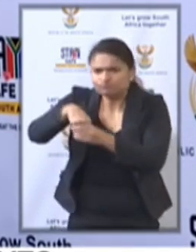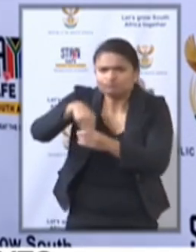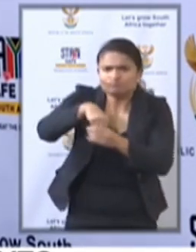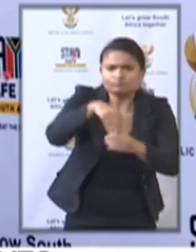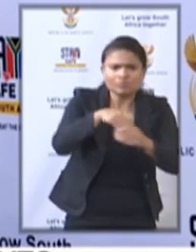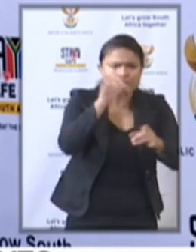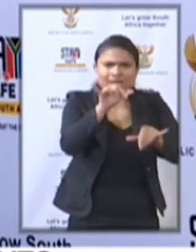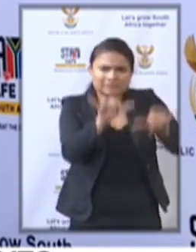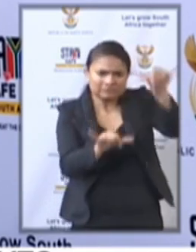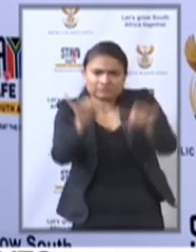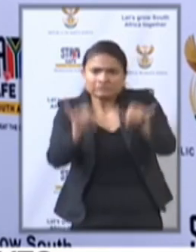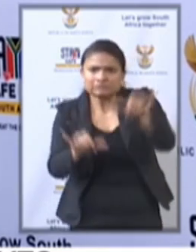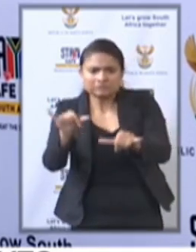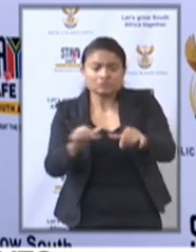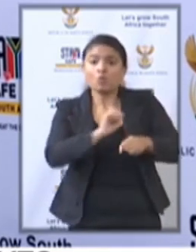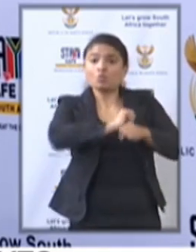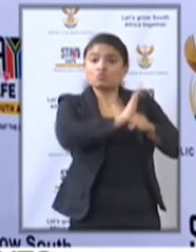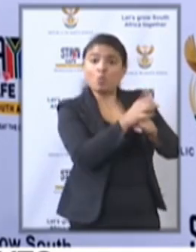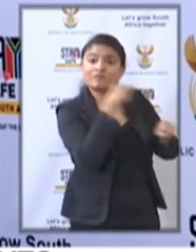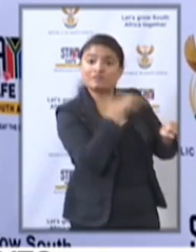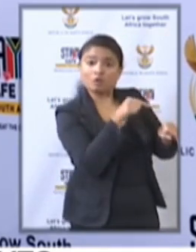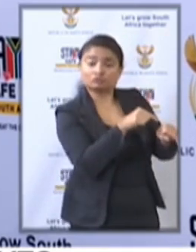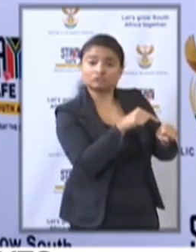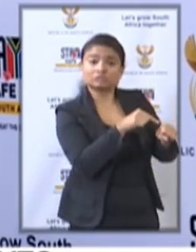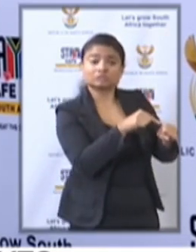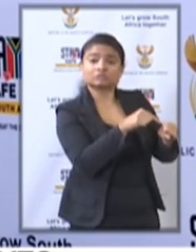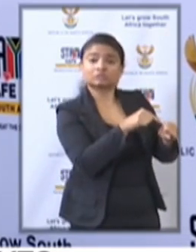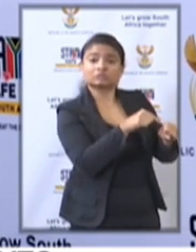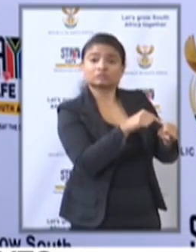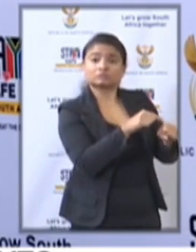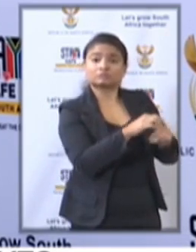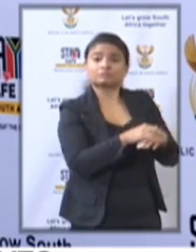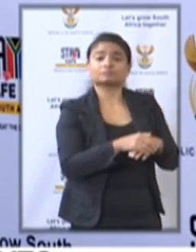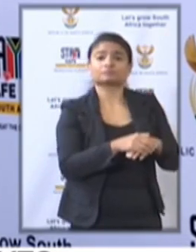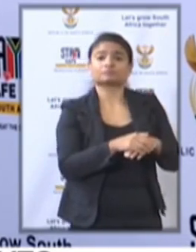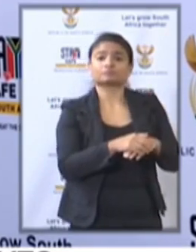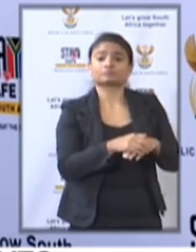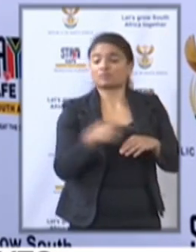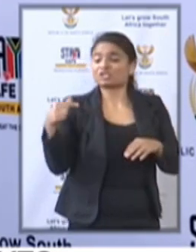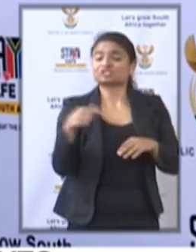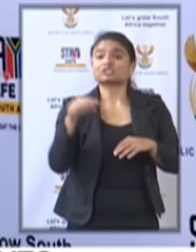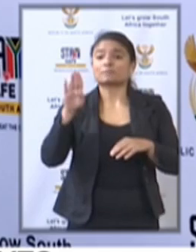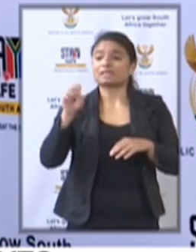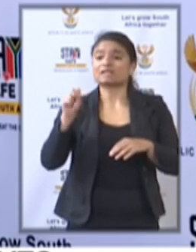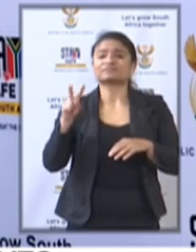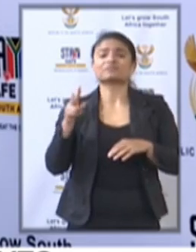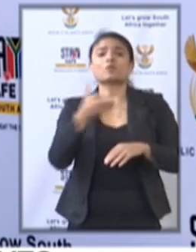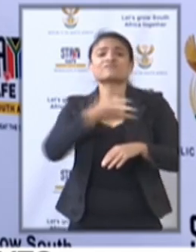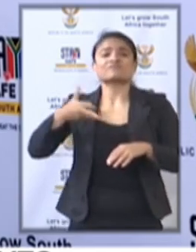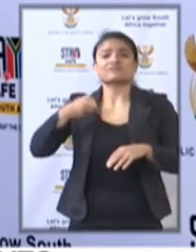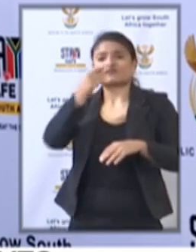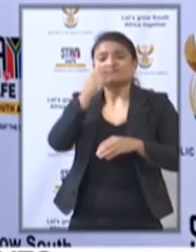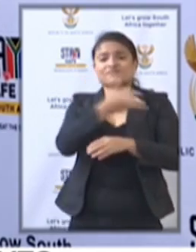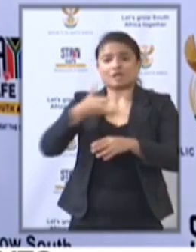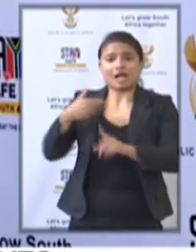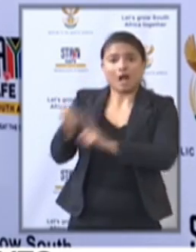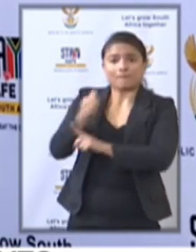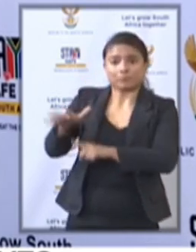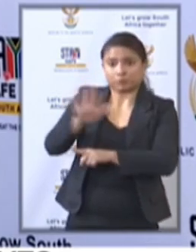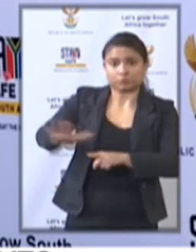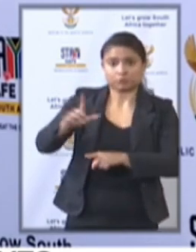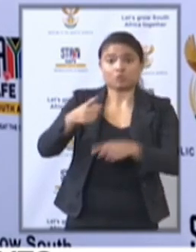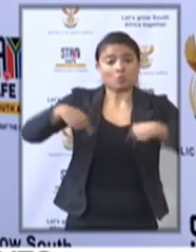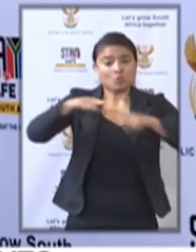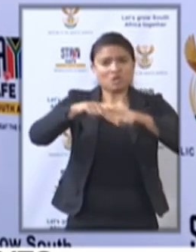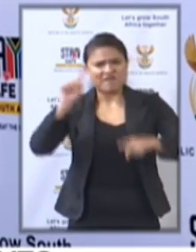the scourge of gender-based violence. This is historic and very important. We are amongst the first, if not the